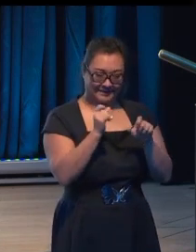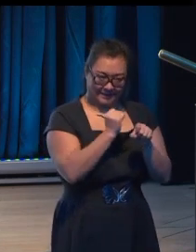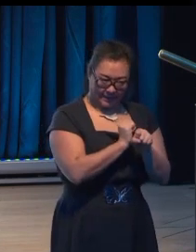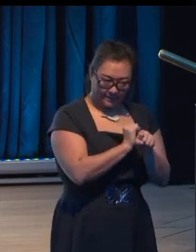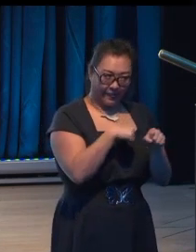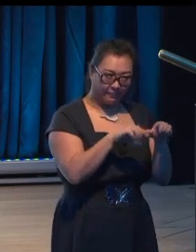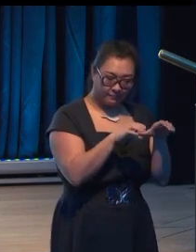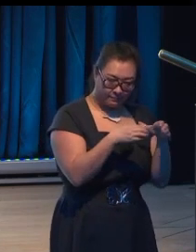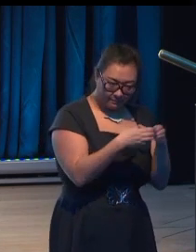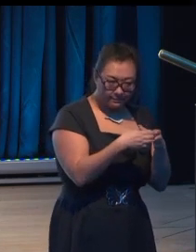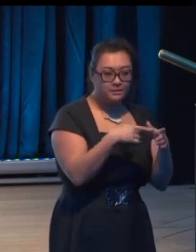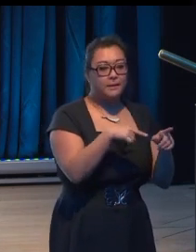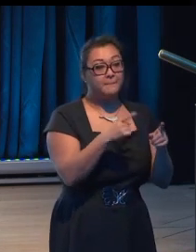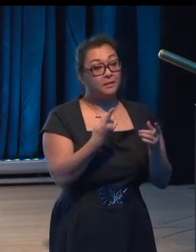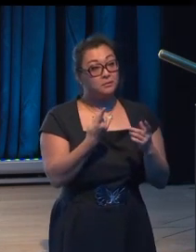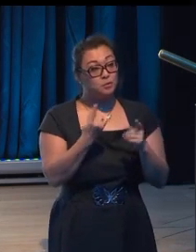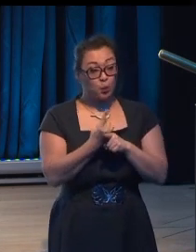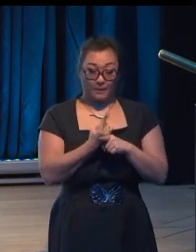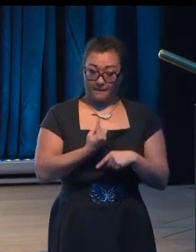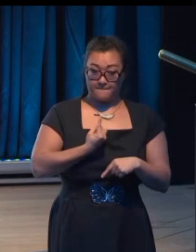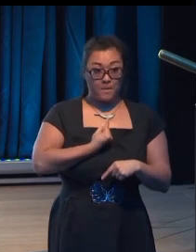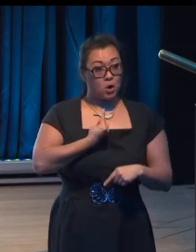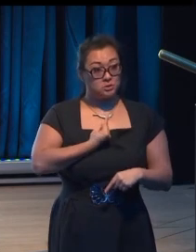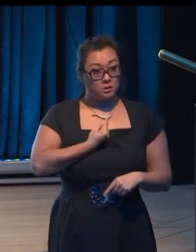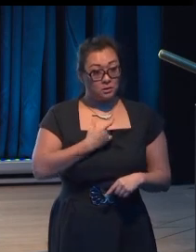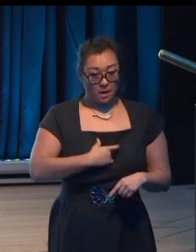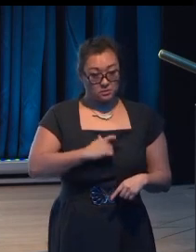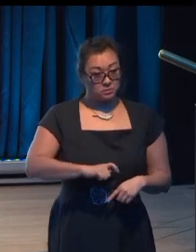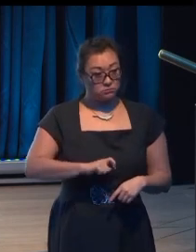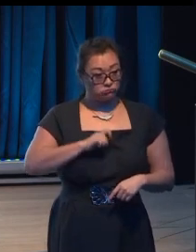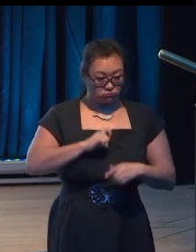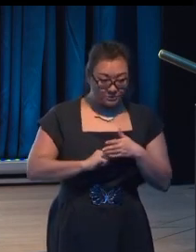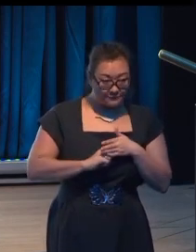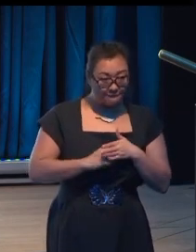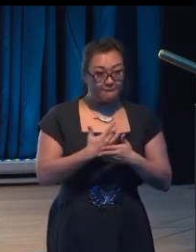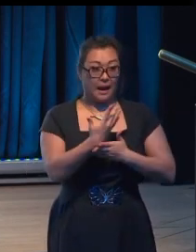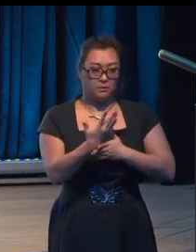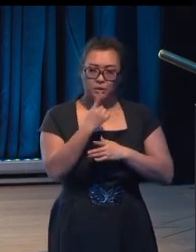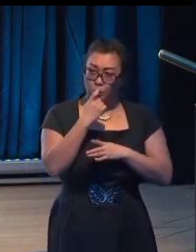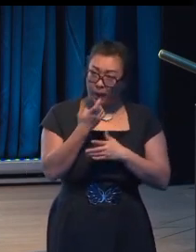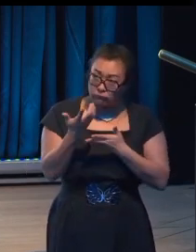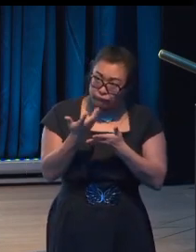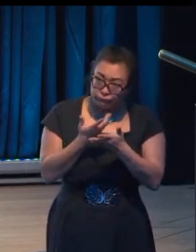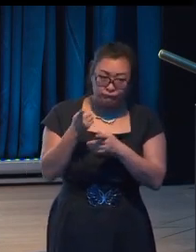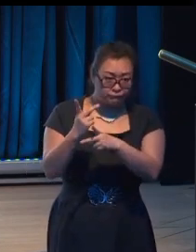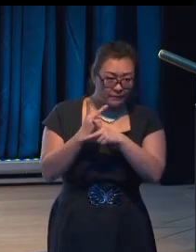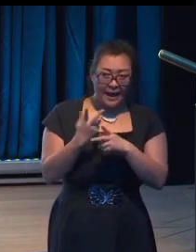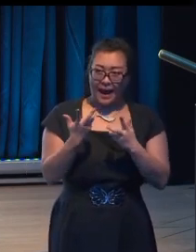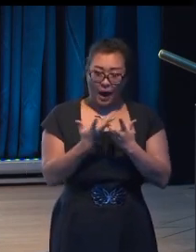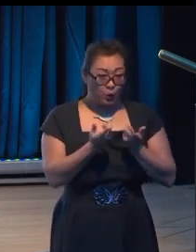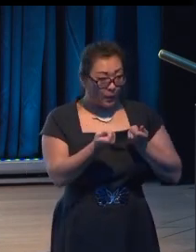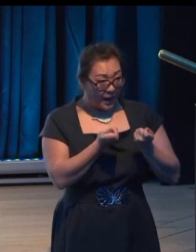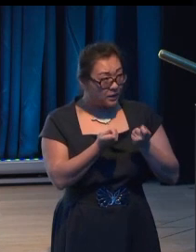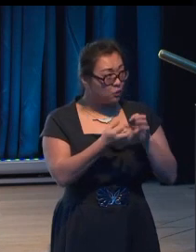comes to personal development, getting advice and feedback on interpersonal situations, how you're handling work relationships, and how